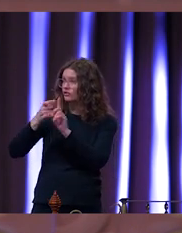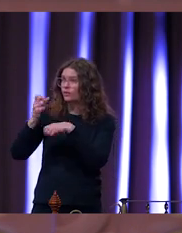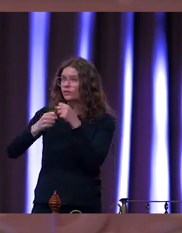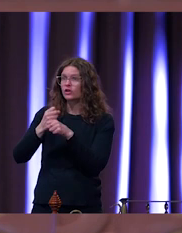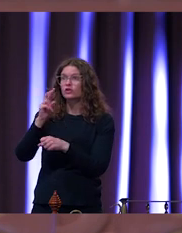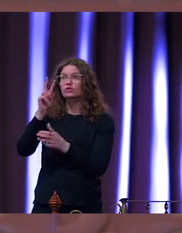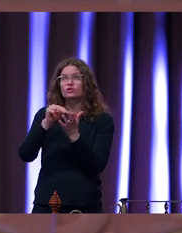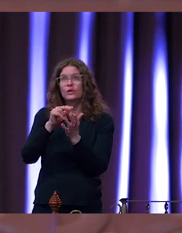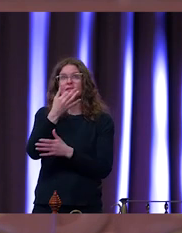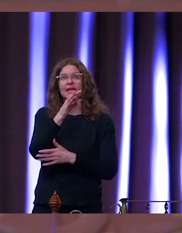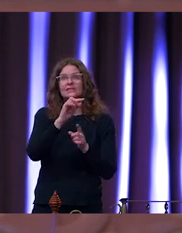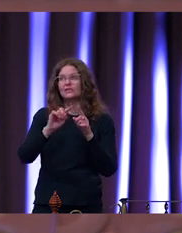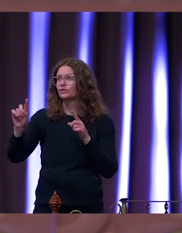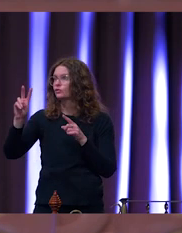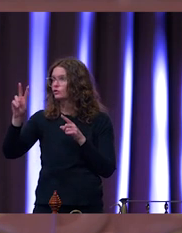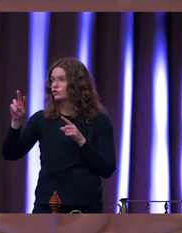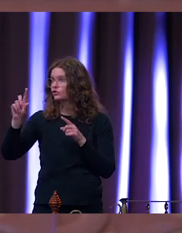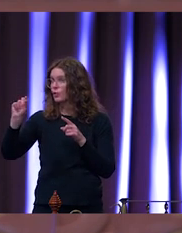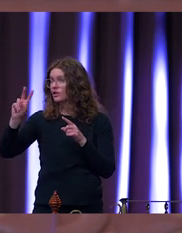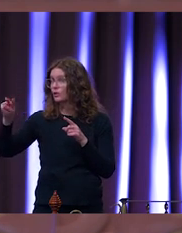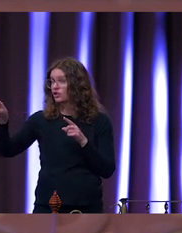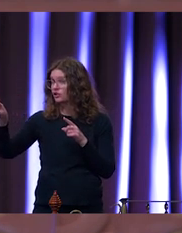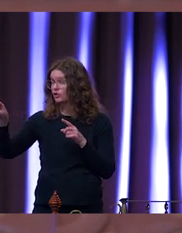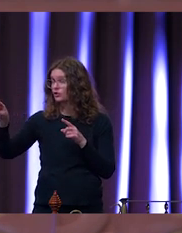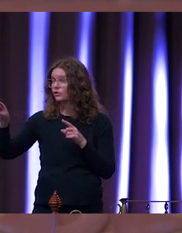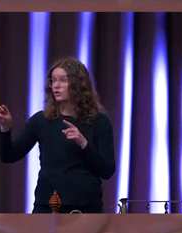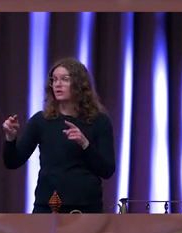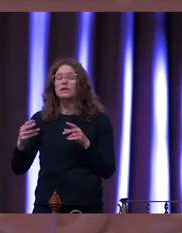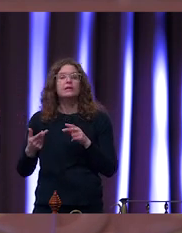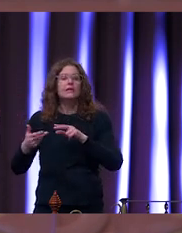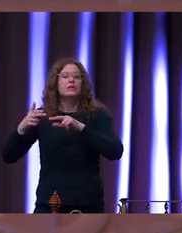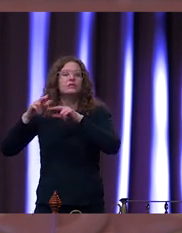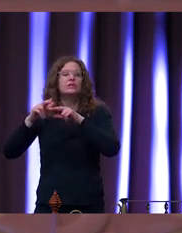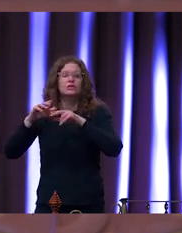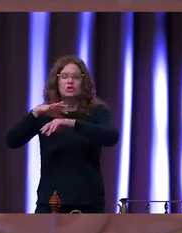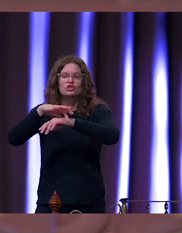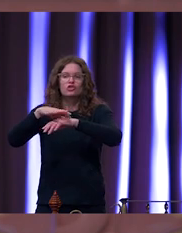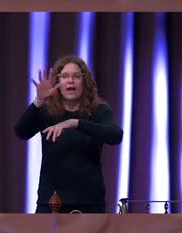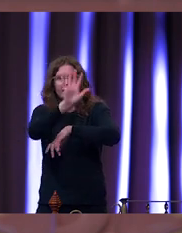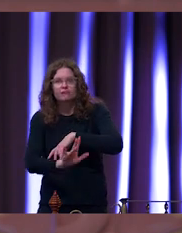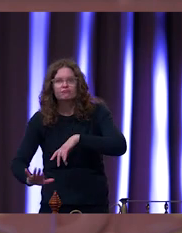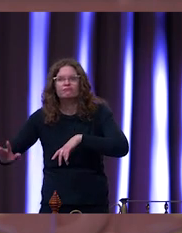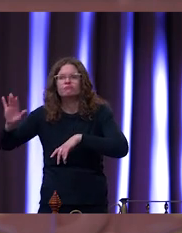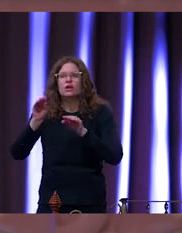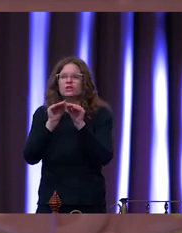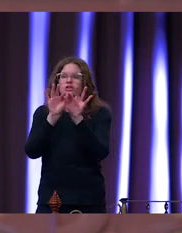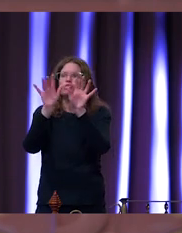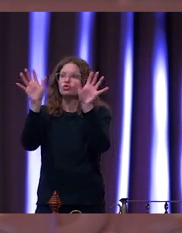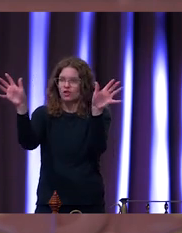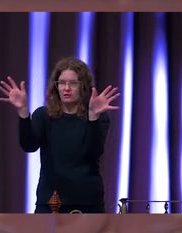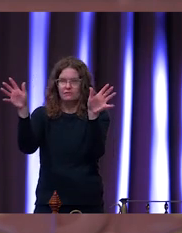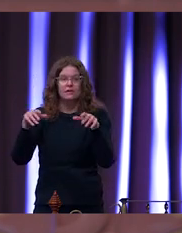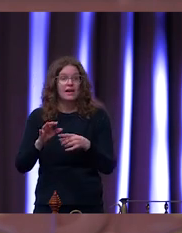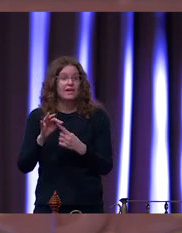through 2022, there's a much, much, much better like geographic distribution, especially in our